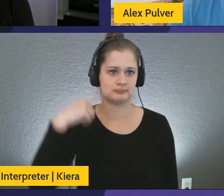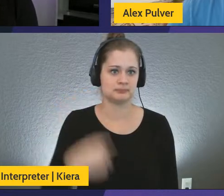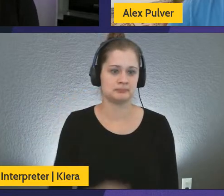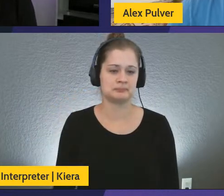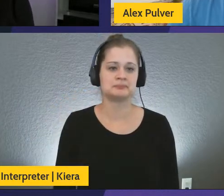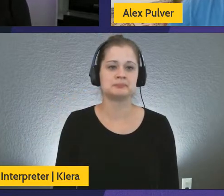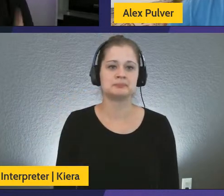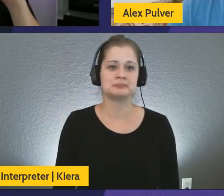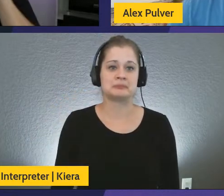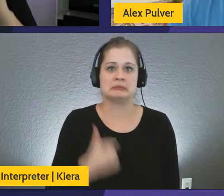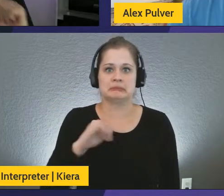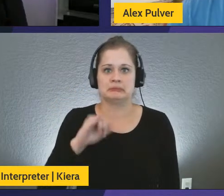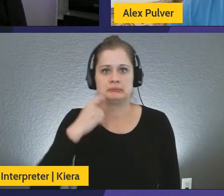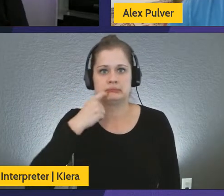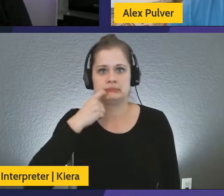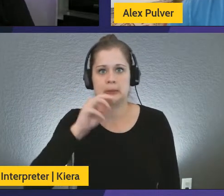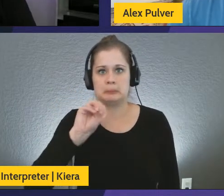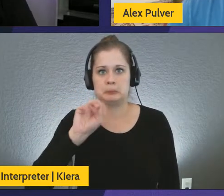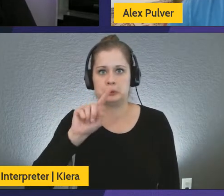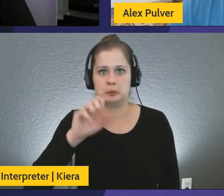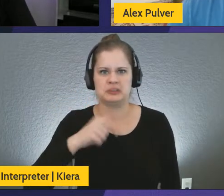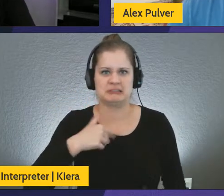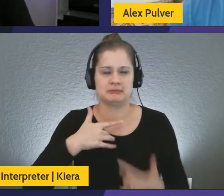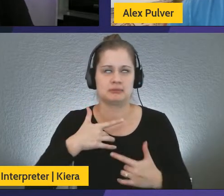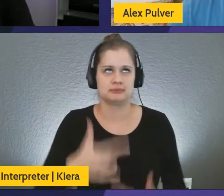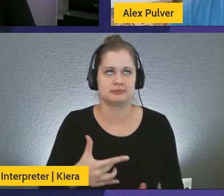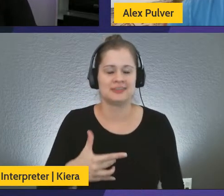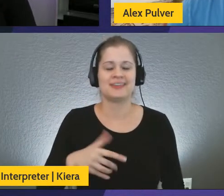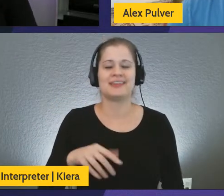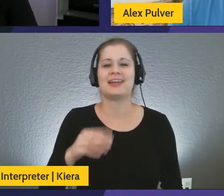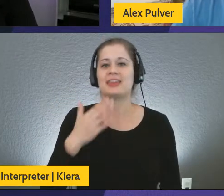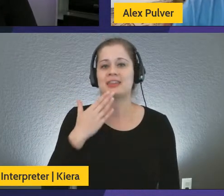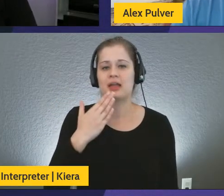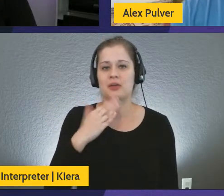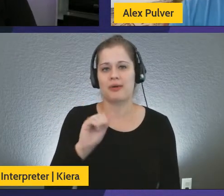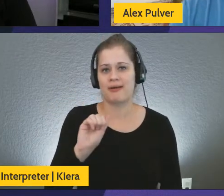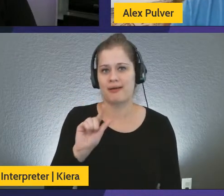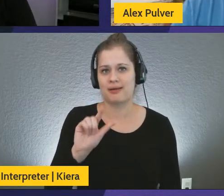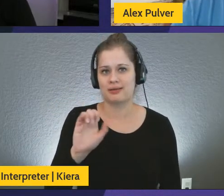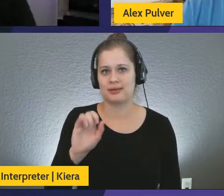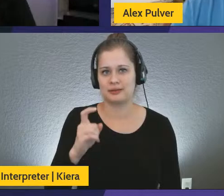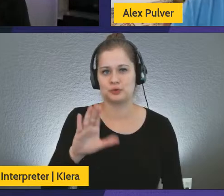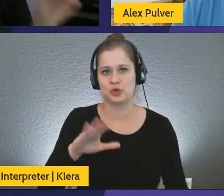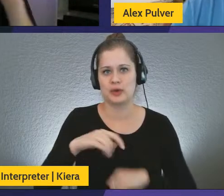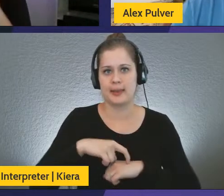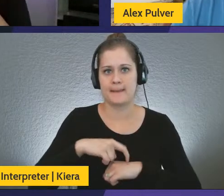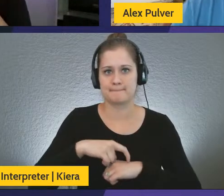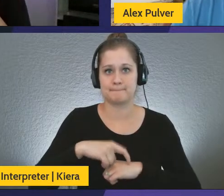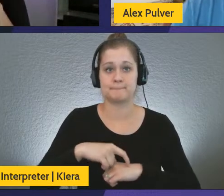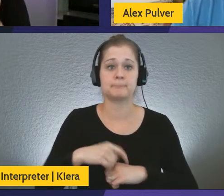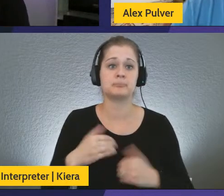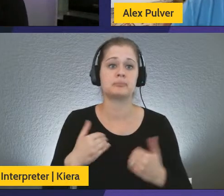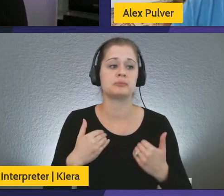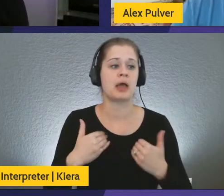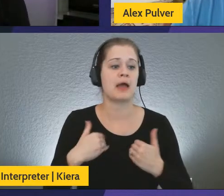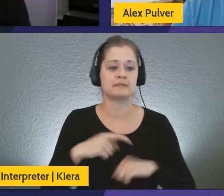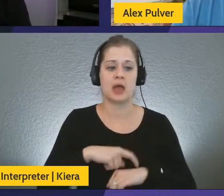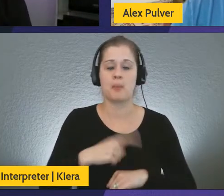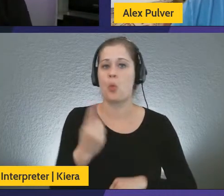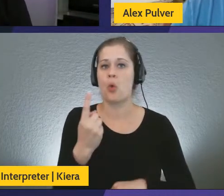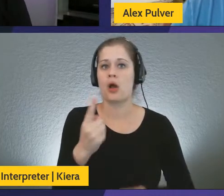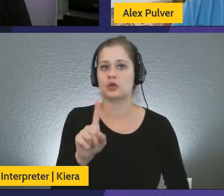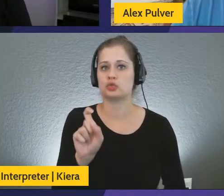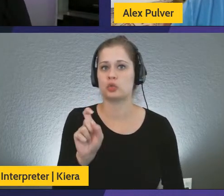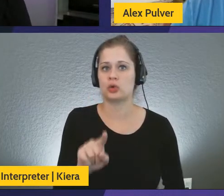I was mute. Typical thing. Thank you, Alex, for your time. And we can take one question before we need to